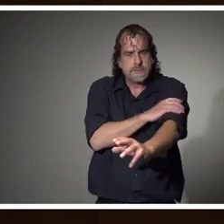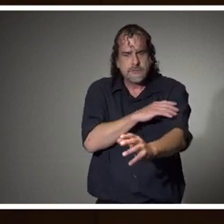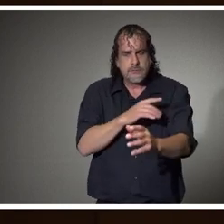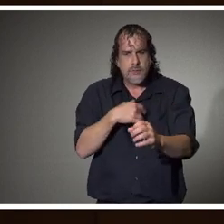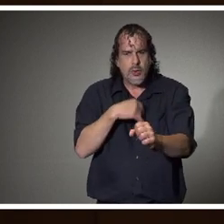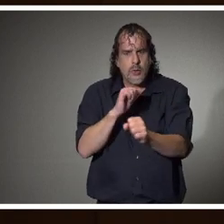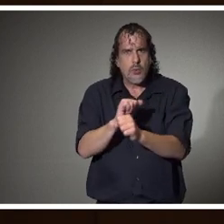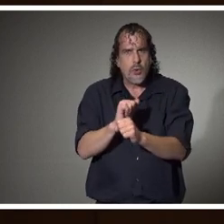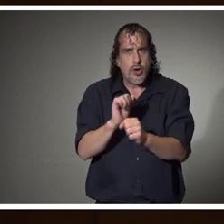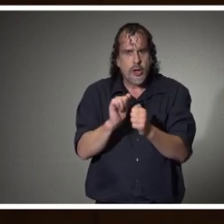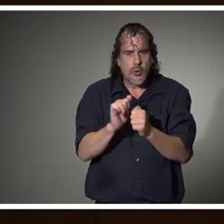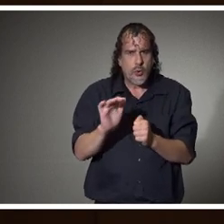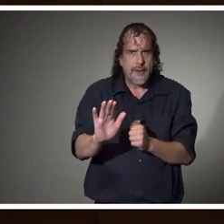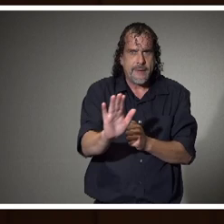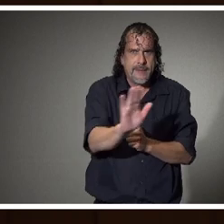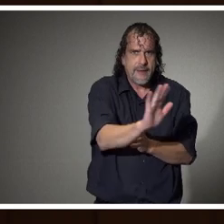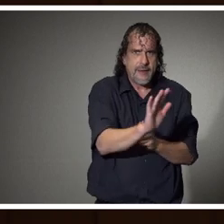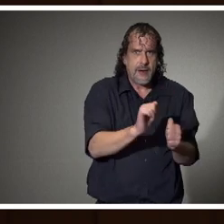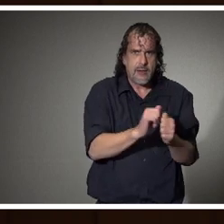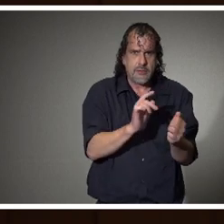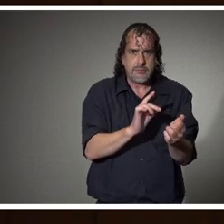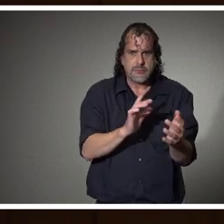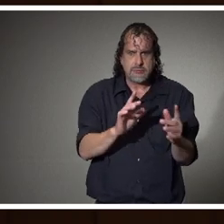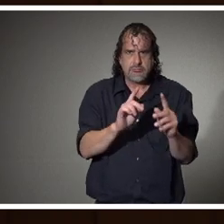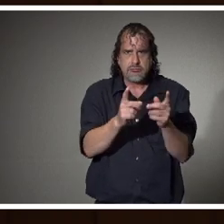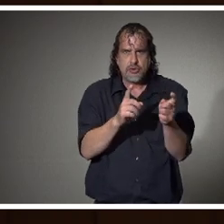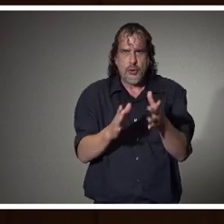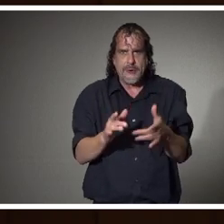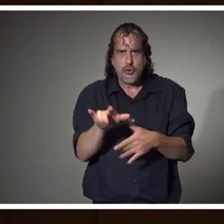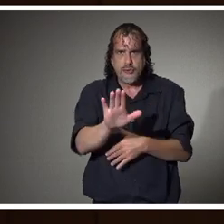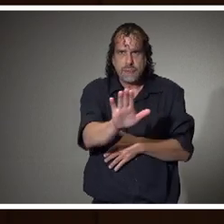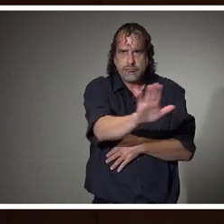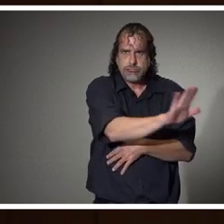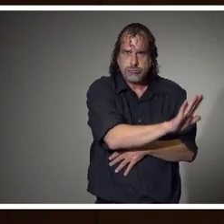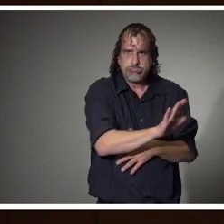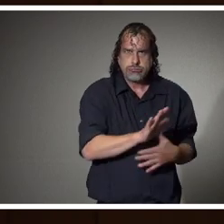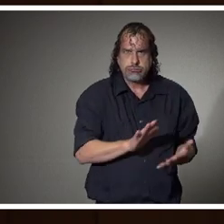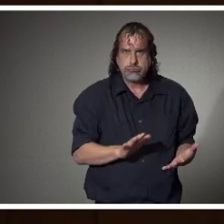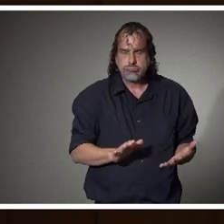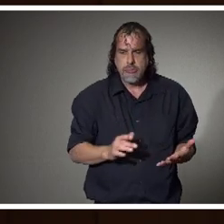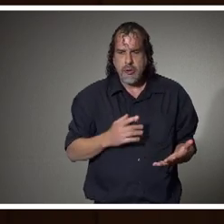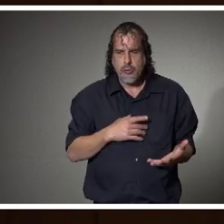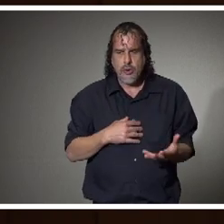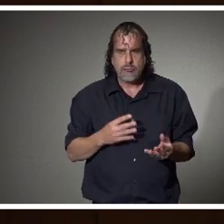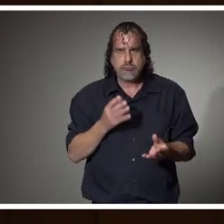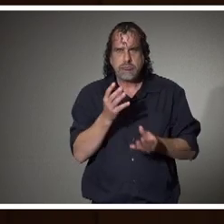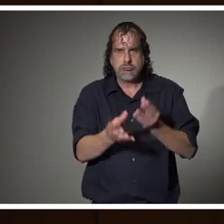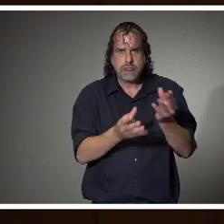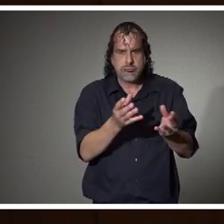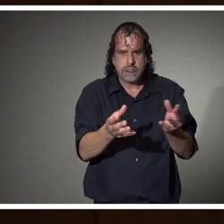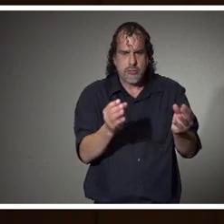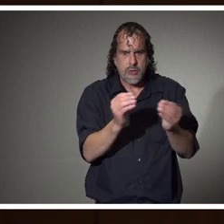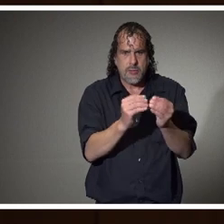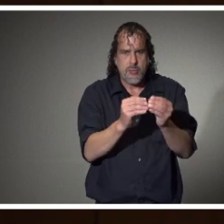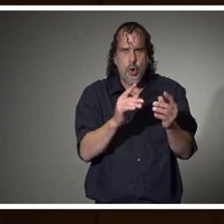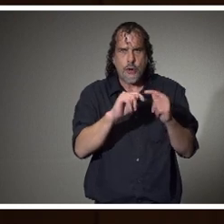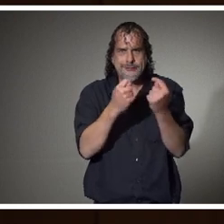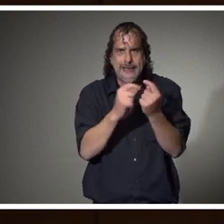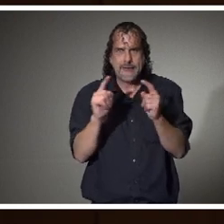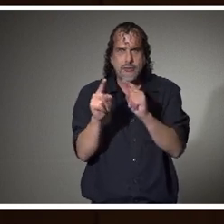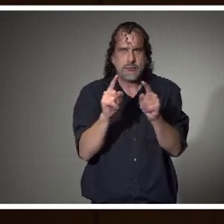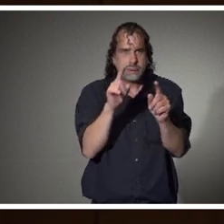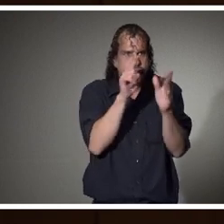local healthcare systems there. We also are deploying additional EPI response teams and